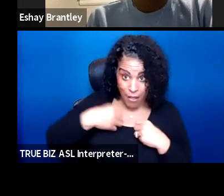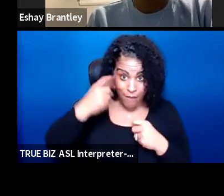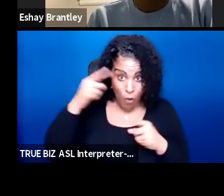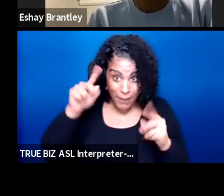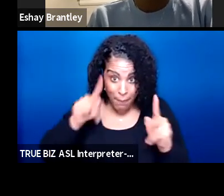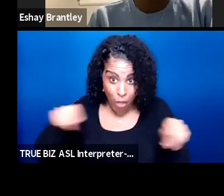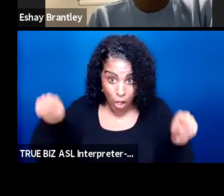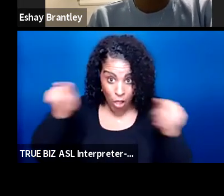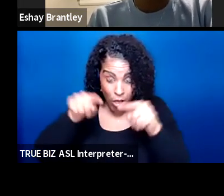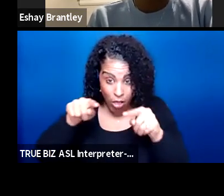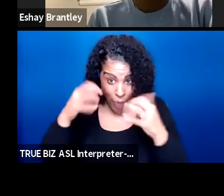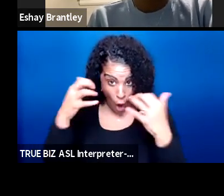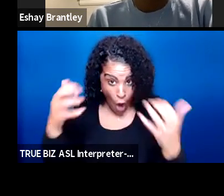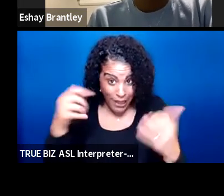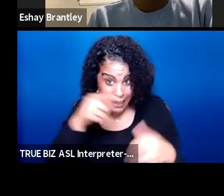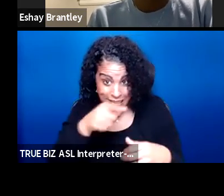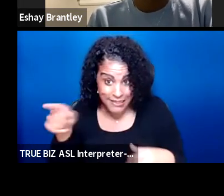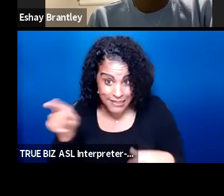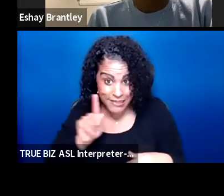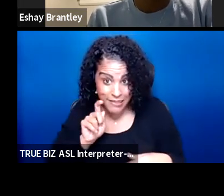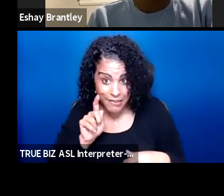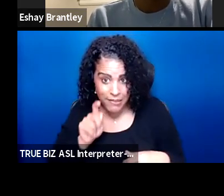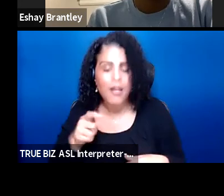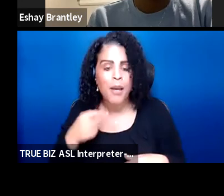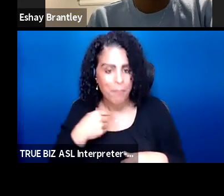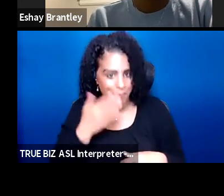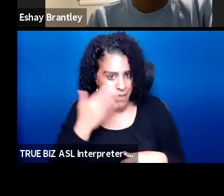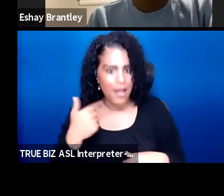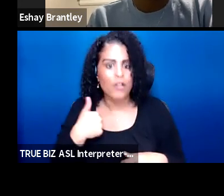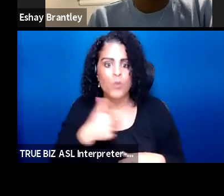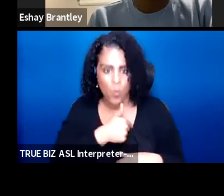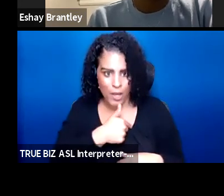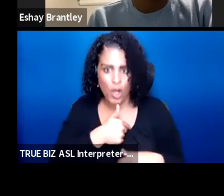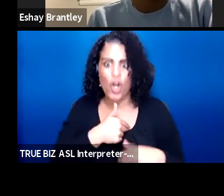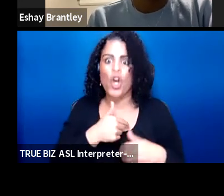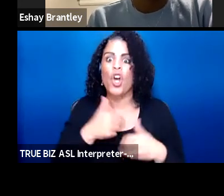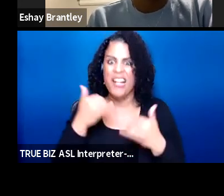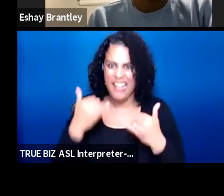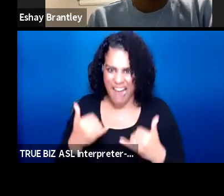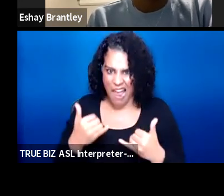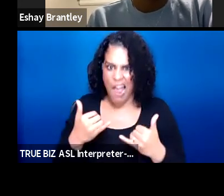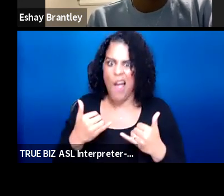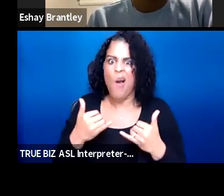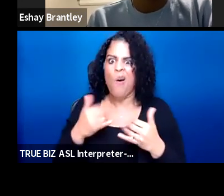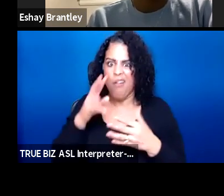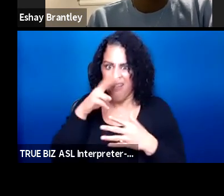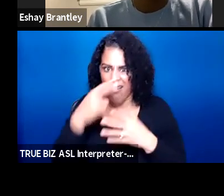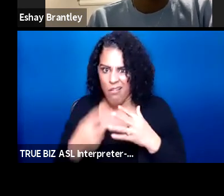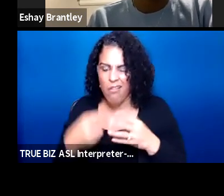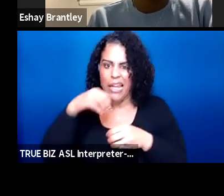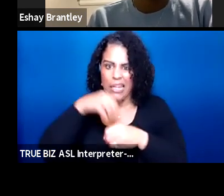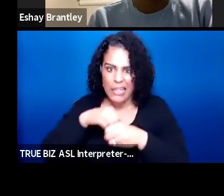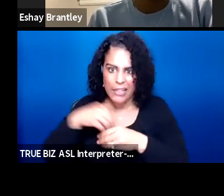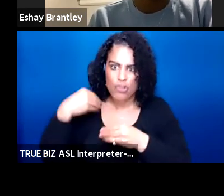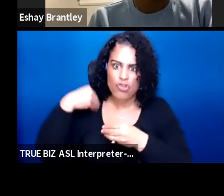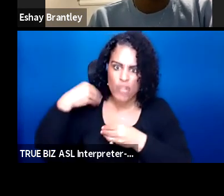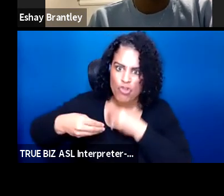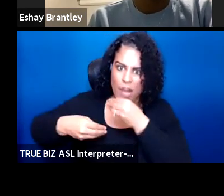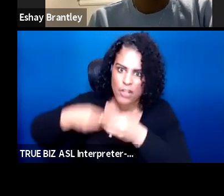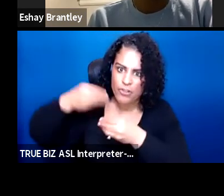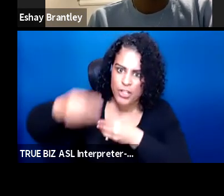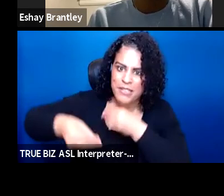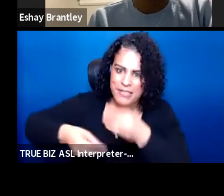it healing the audiences? Because we are walking in generations and generations worth of pain and